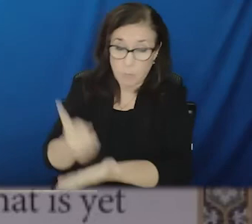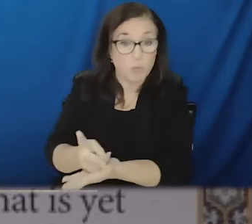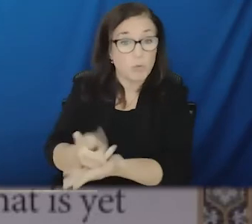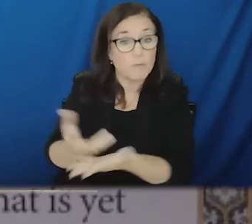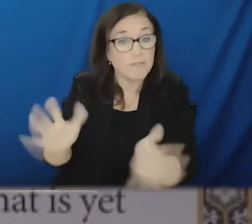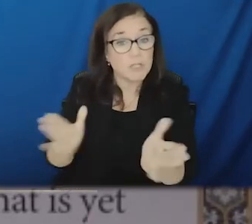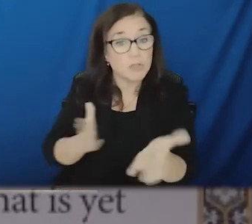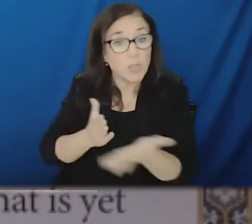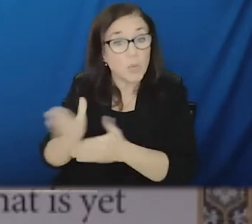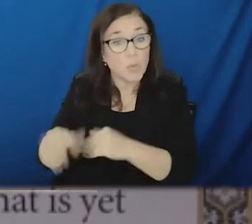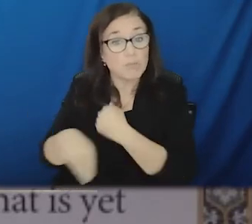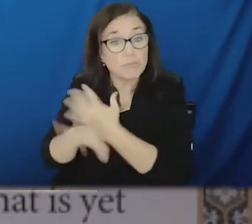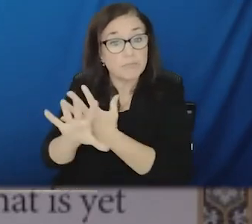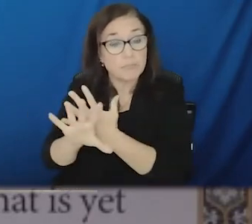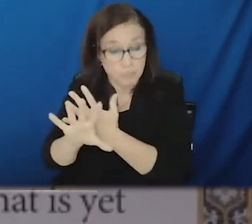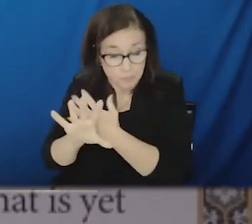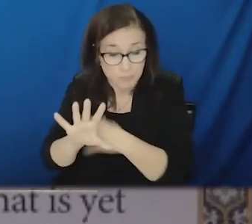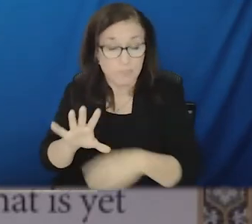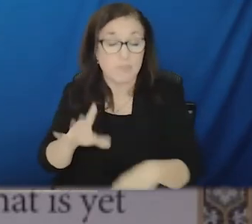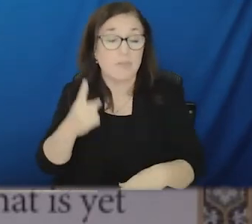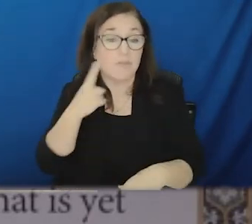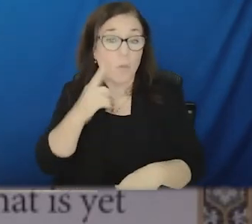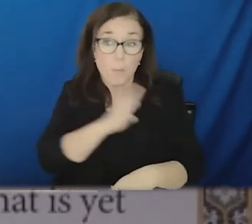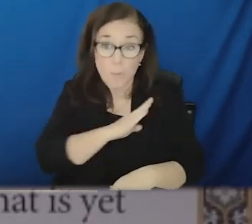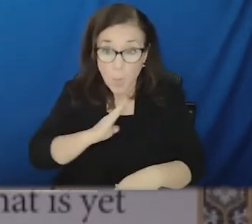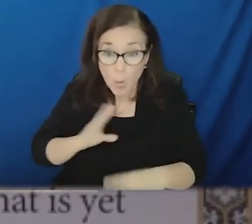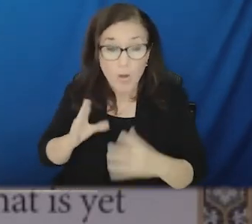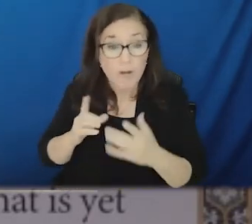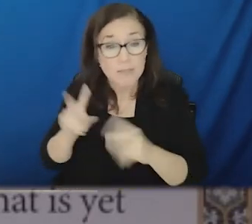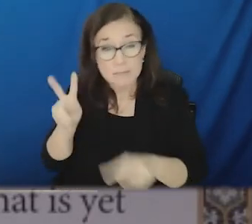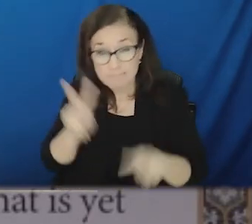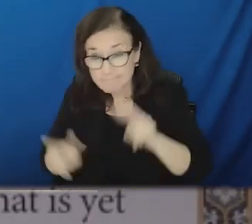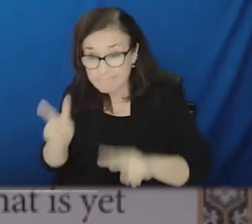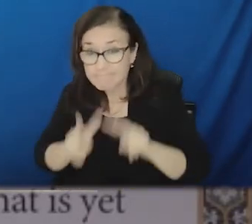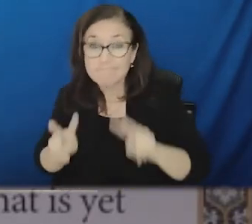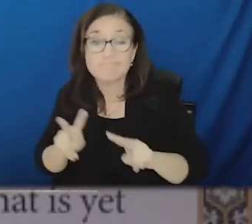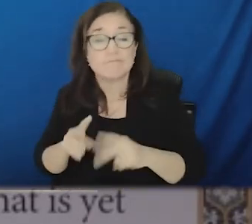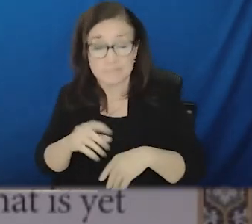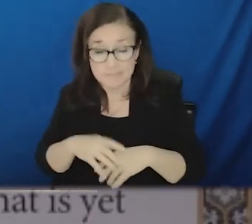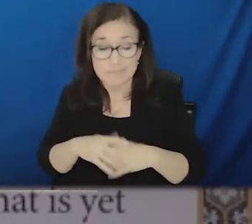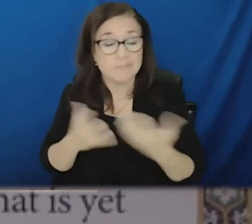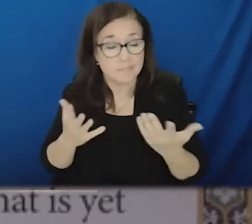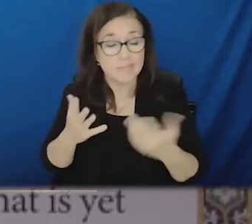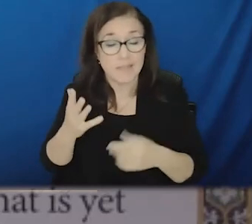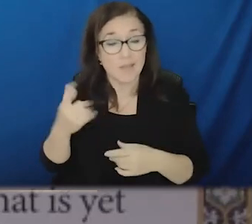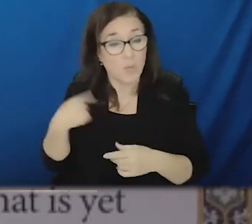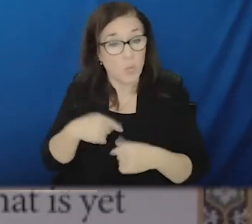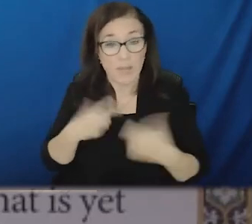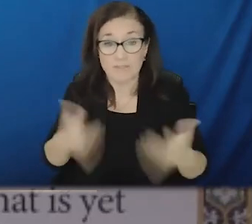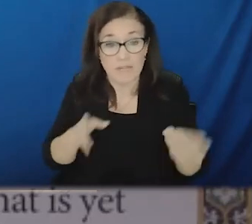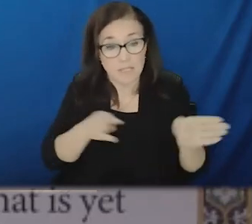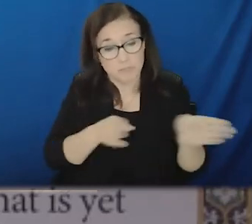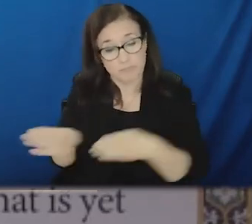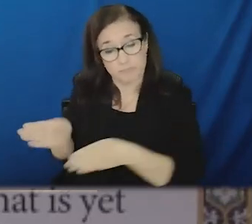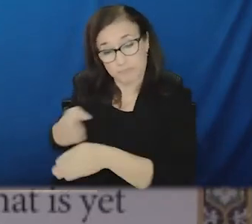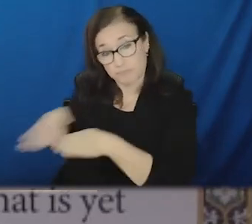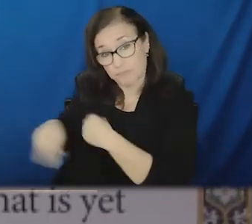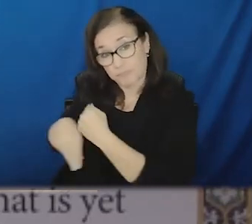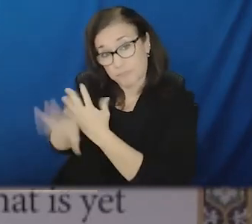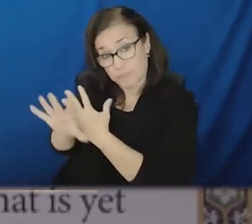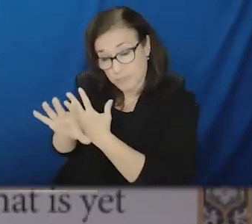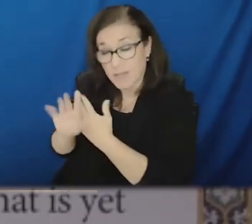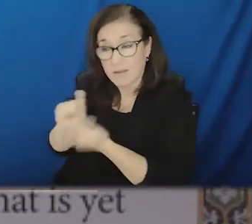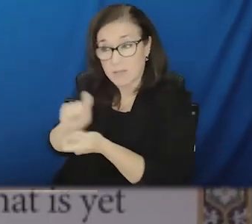meetings for employment. So believe it or not, we've been able to pivot and modify the process, and we've been